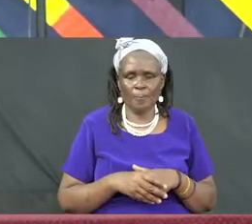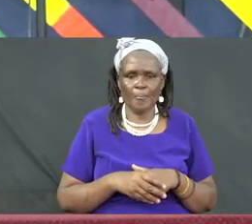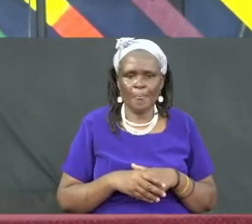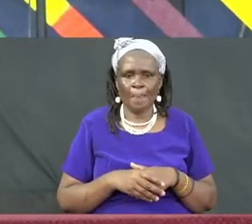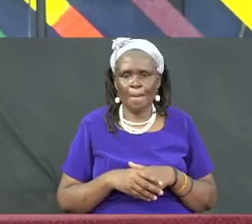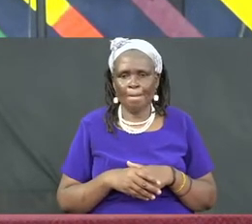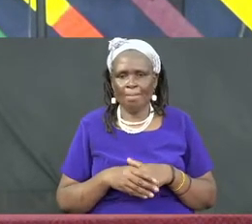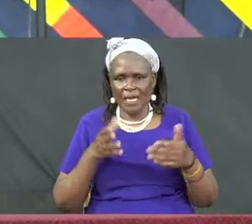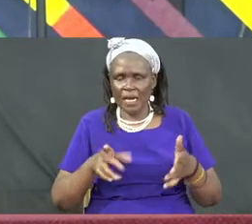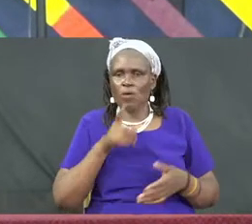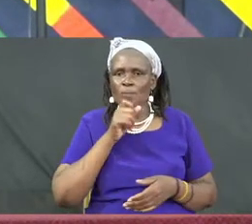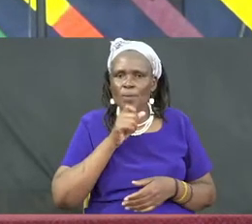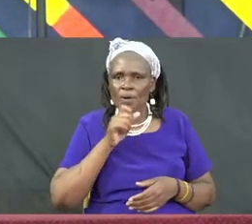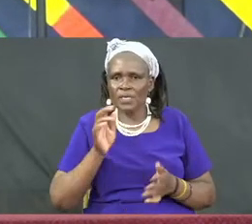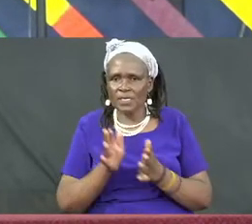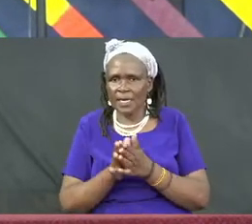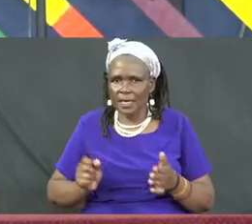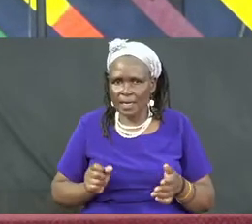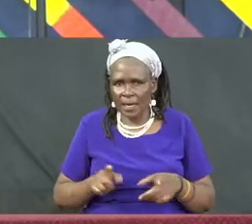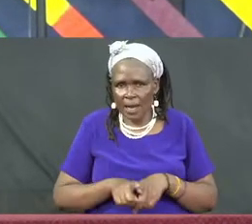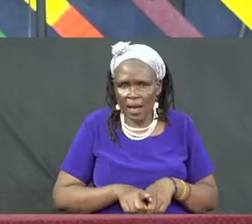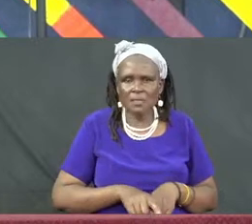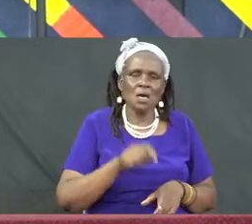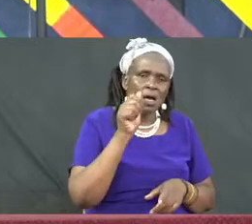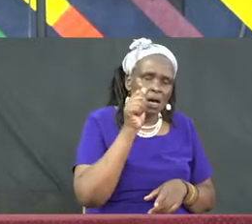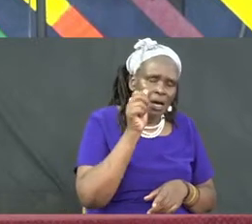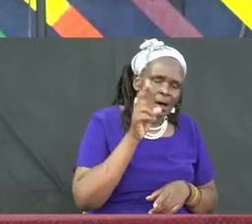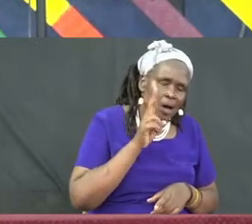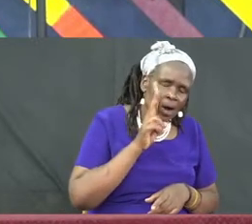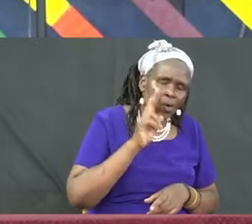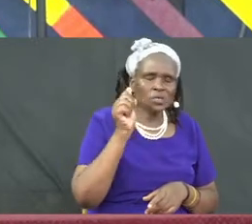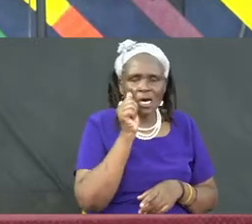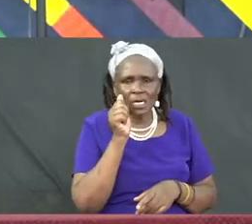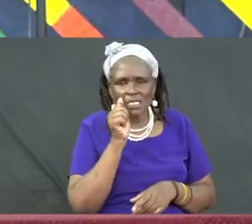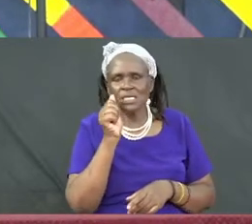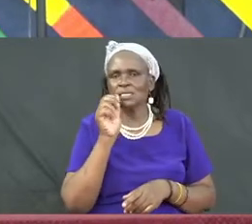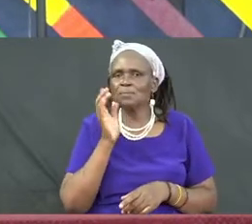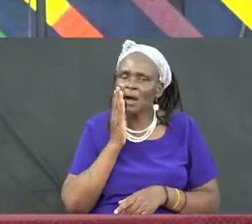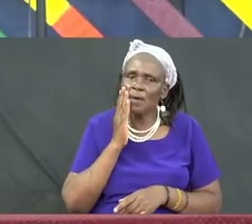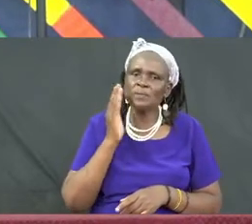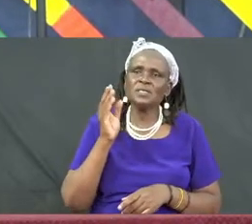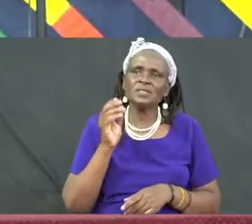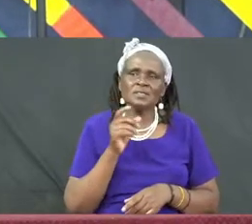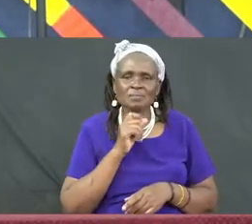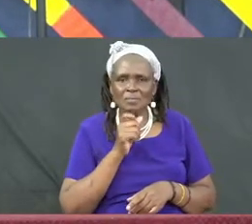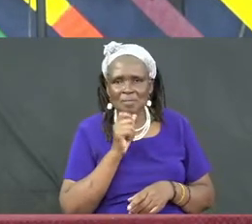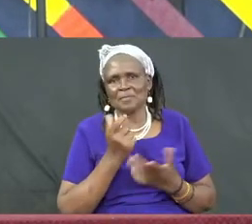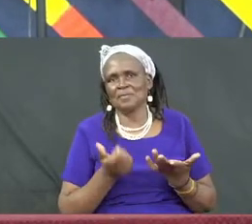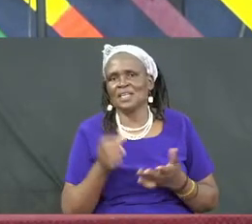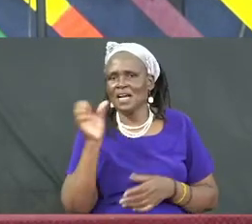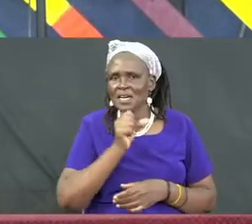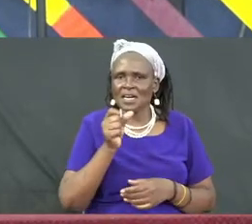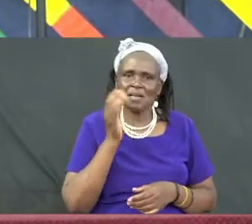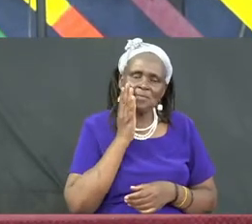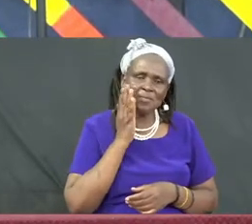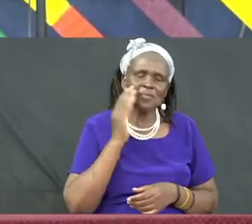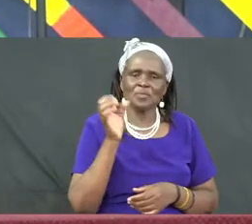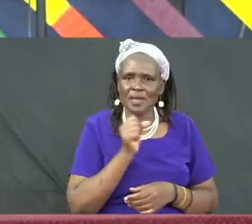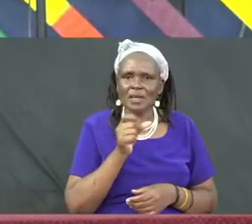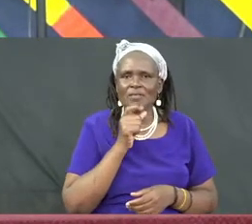Now, boys and girls, uncles and aunties, moms and dads, grandpas and grandmas, Jesus